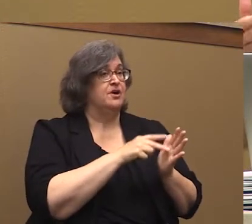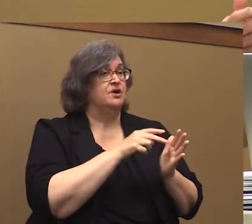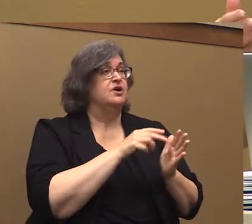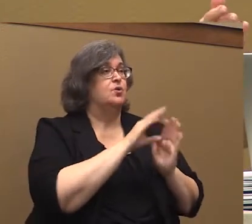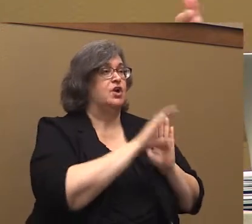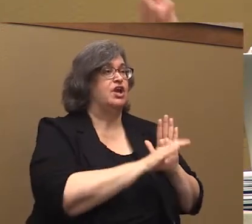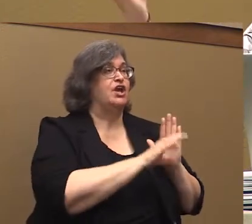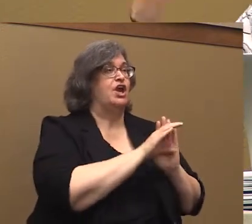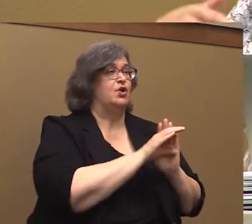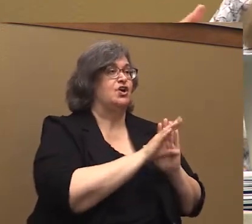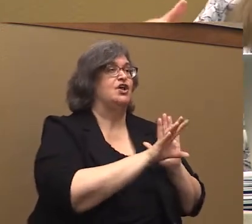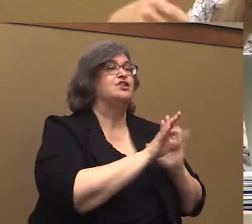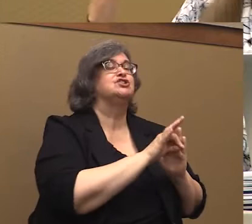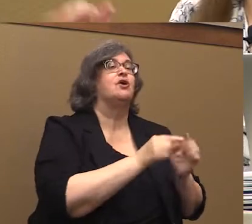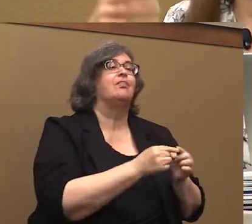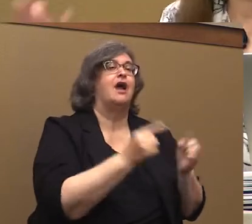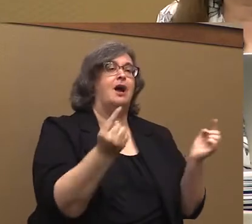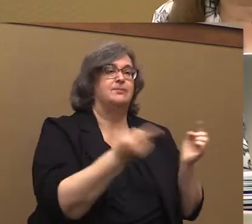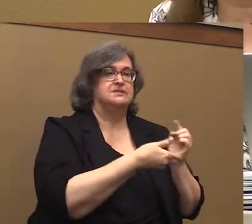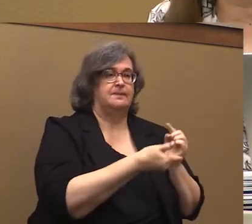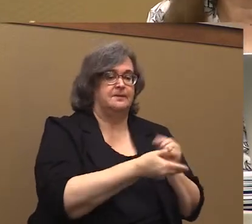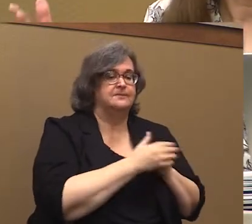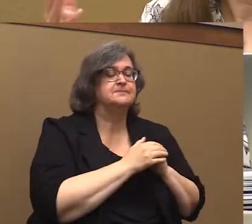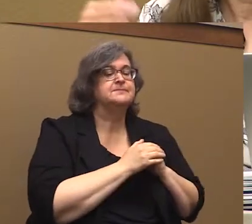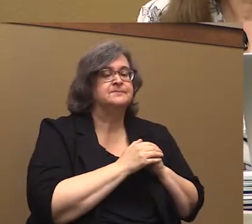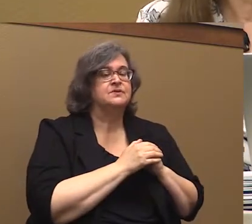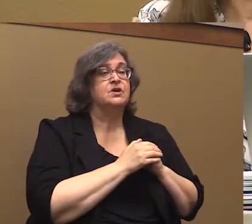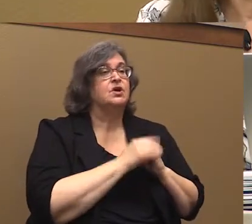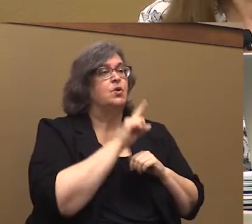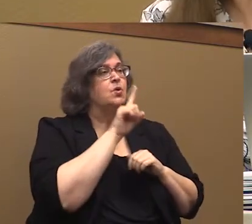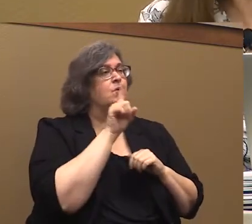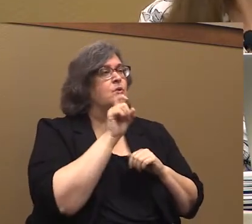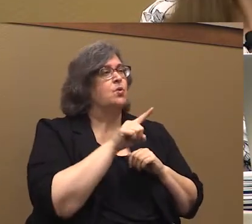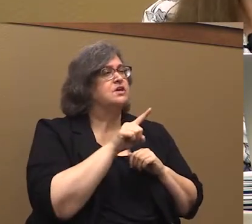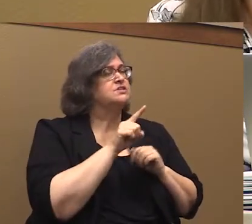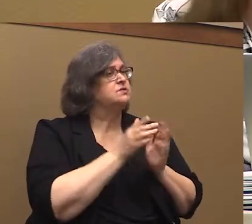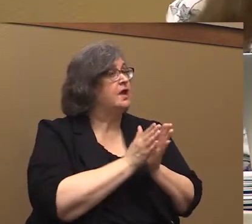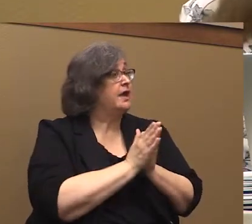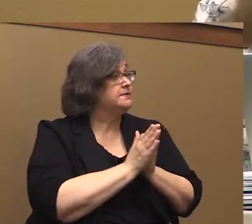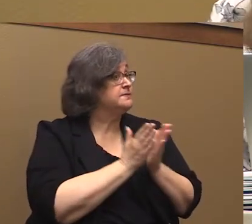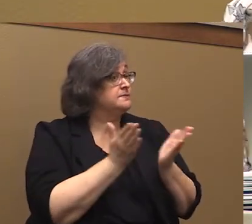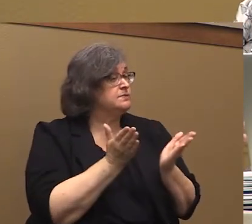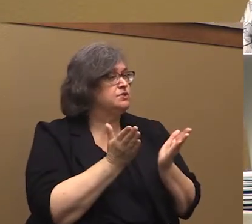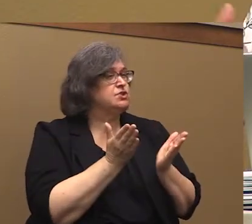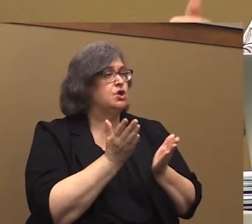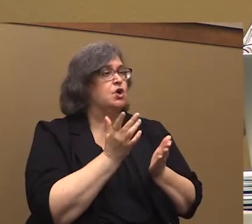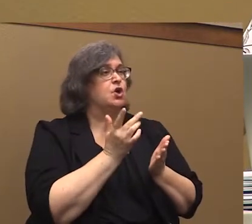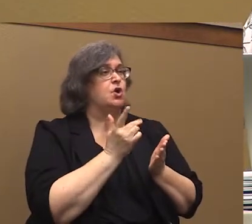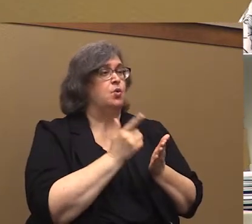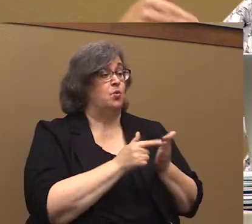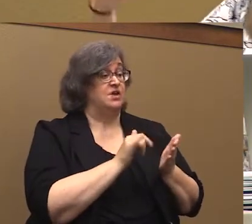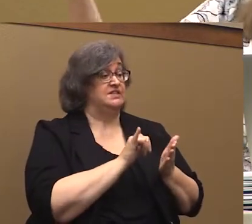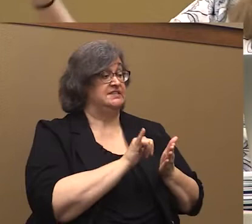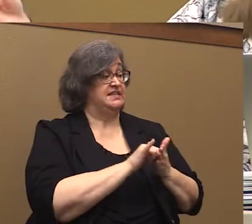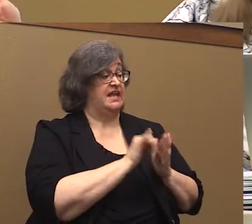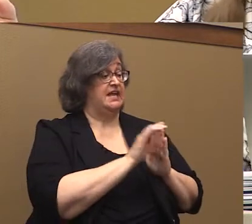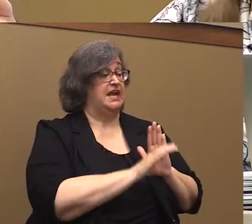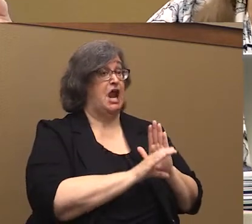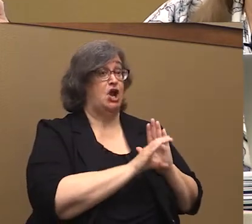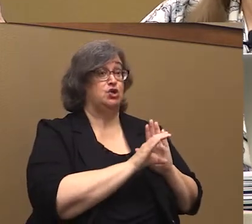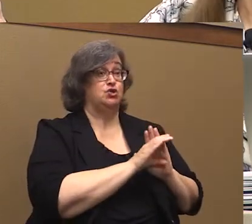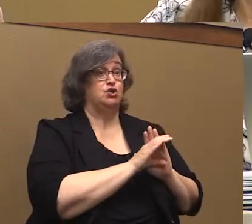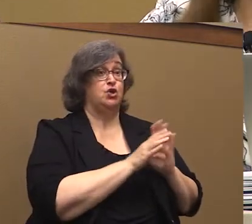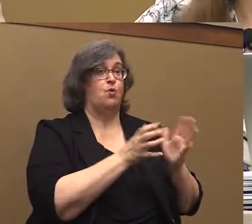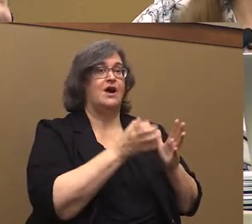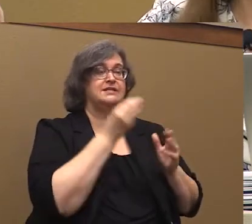the character chose the opposite. And then the question posed was, what does that